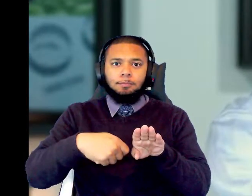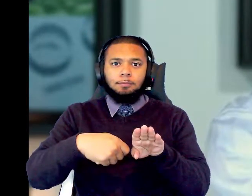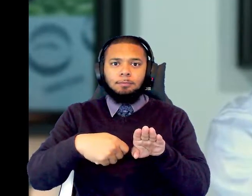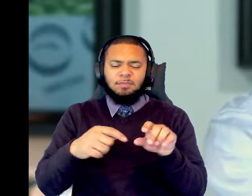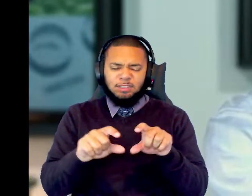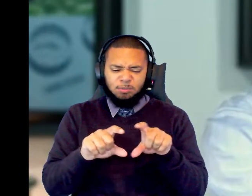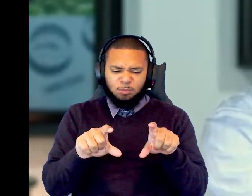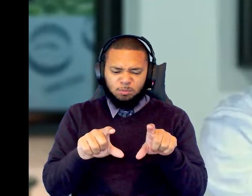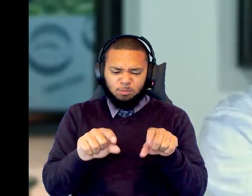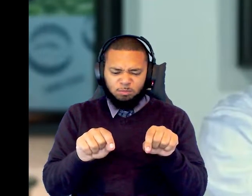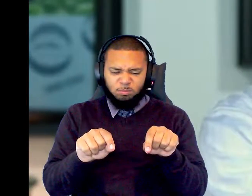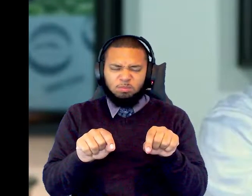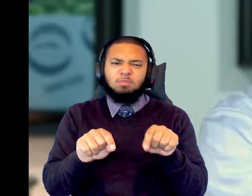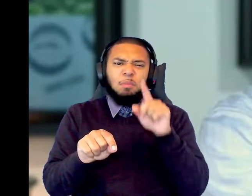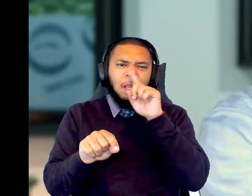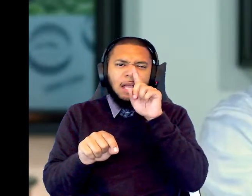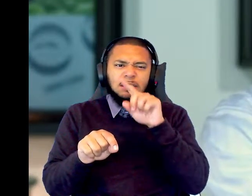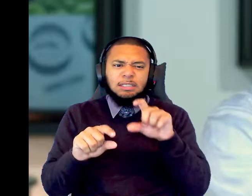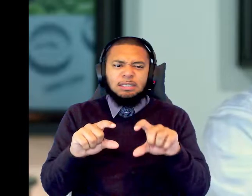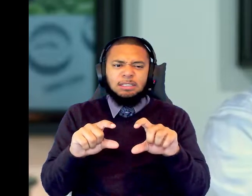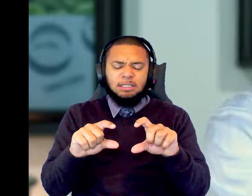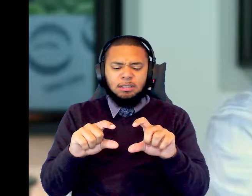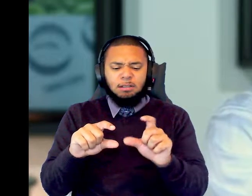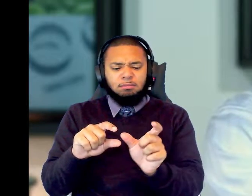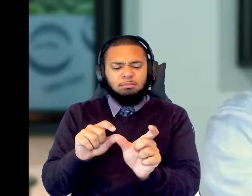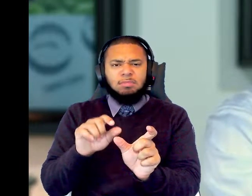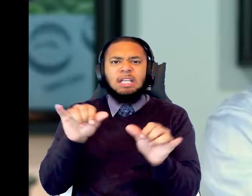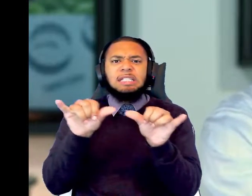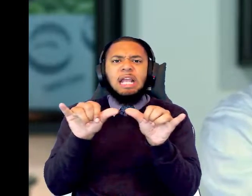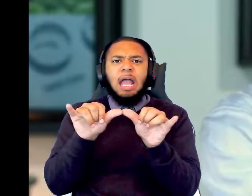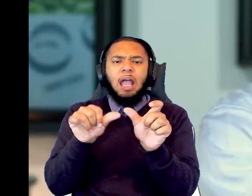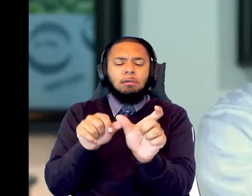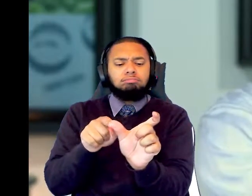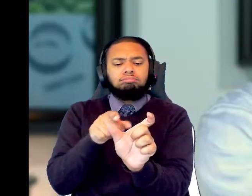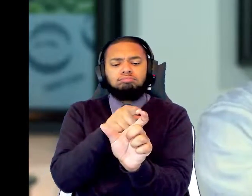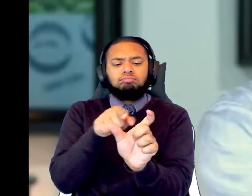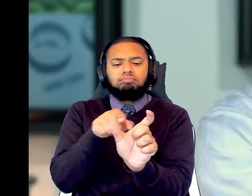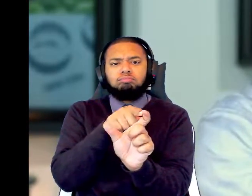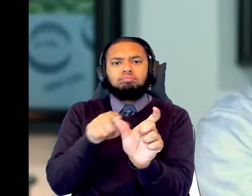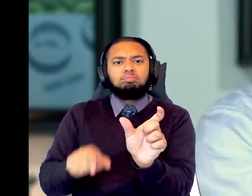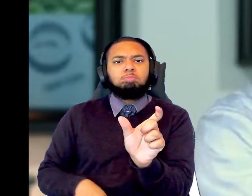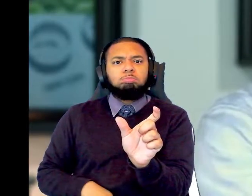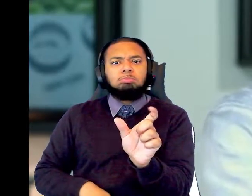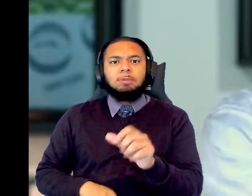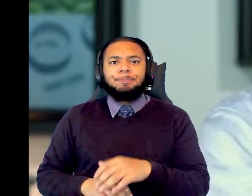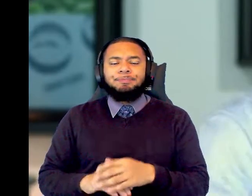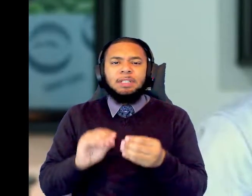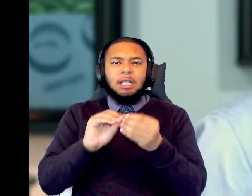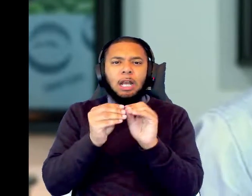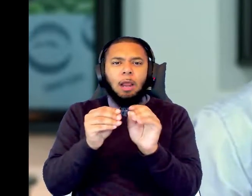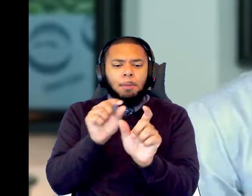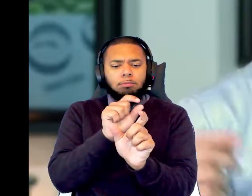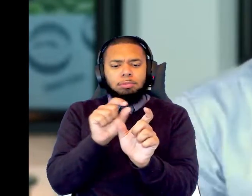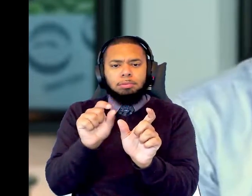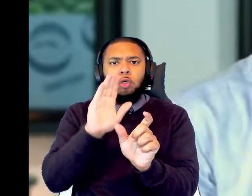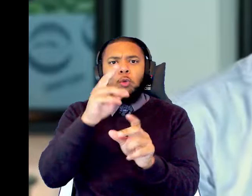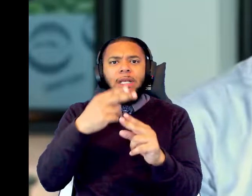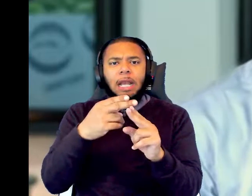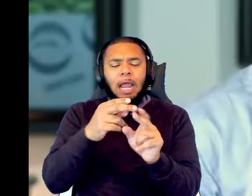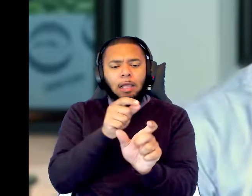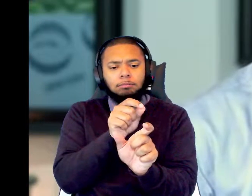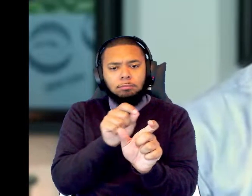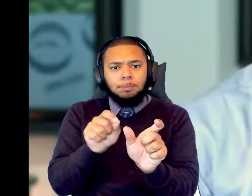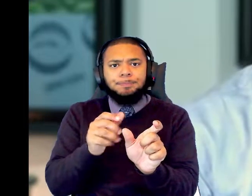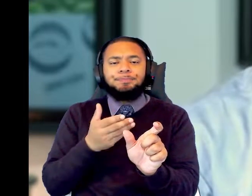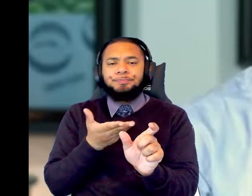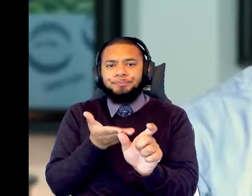plastic about the length between if you stretch your thumb out to your index finger, has a bunch of numbers on it and your name. It allows you to